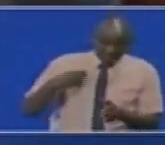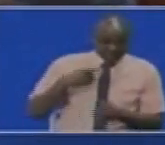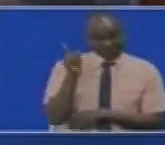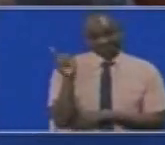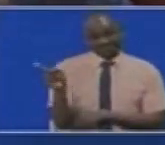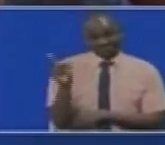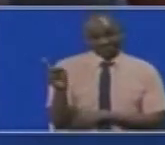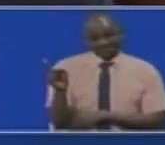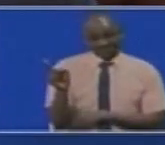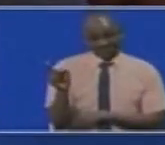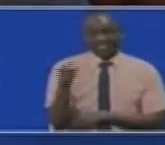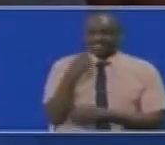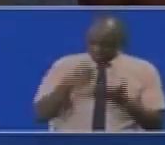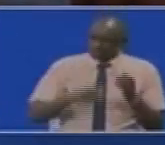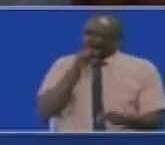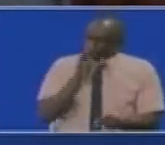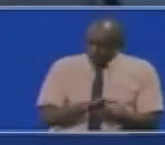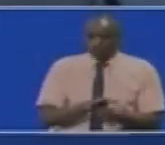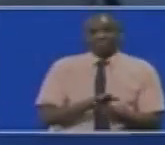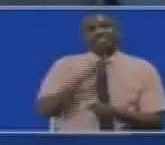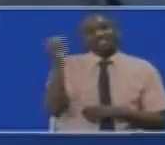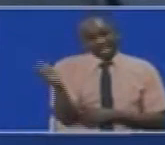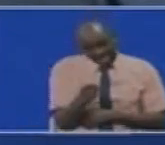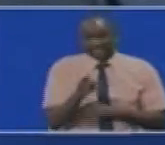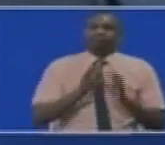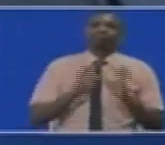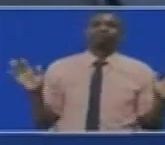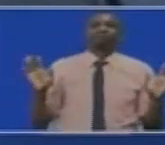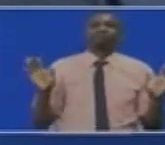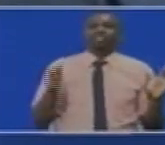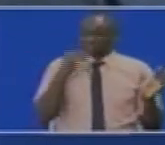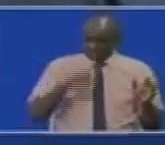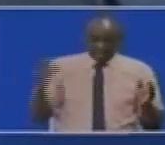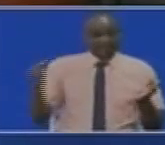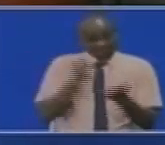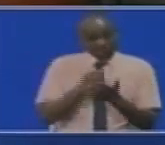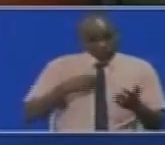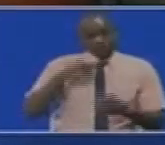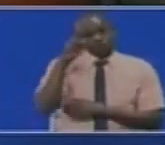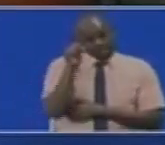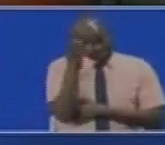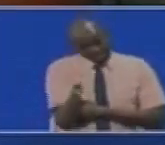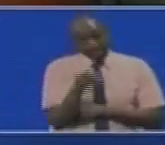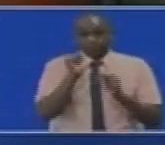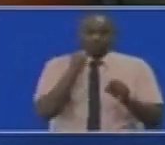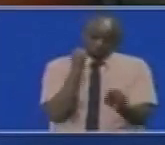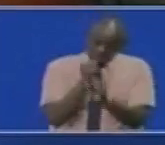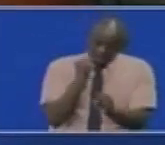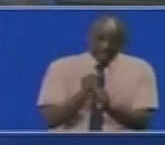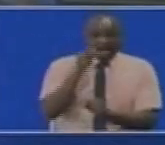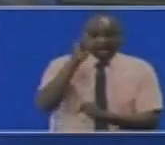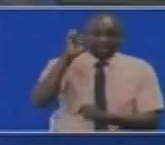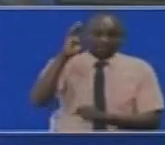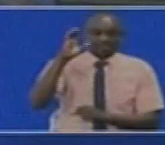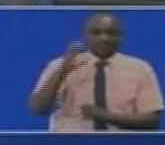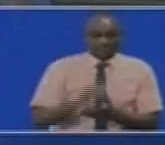Akombe aliahidi hata kutochukua mshahara wa likizo alikoajiriwa na Umoja wa Mataifa ili kuchapa kazi IEBC.